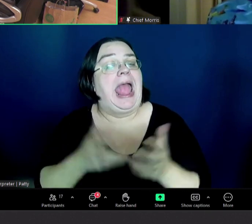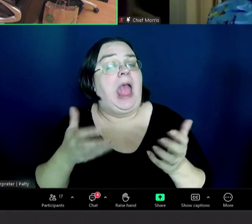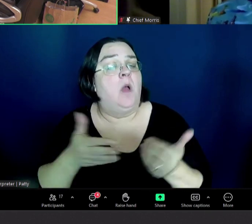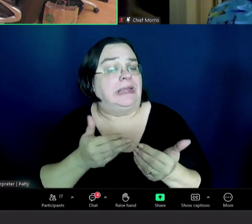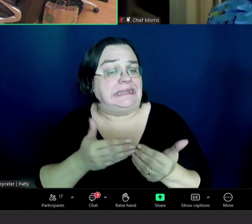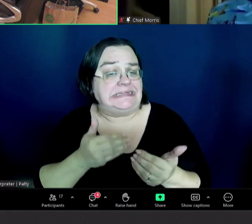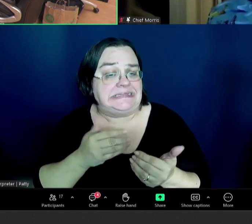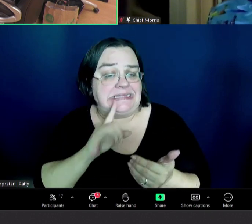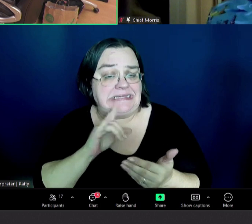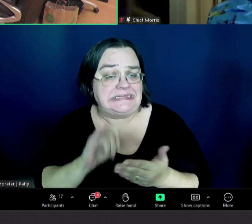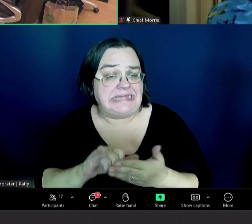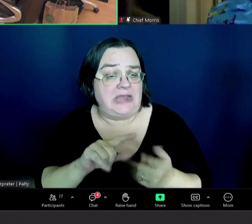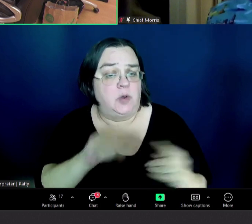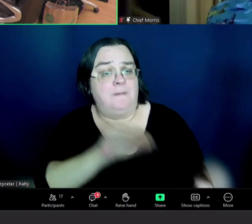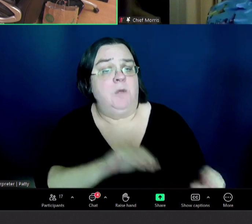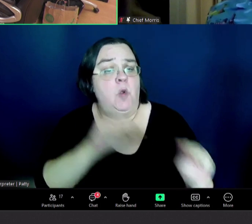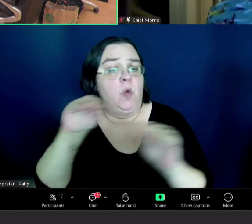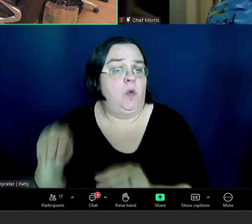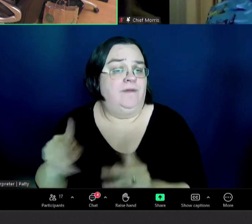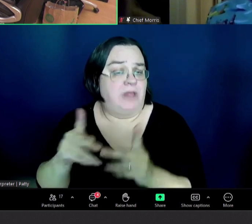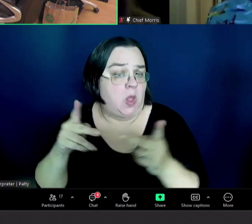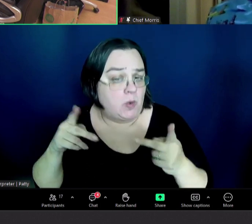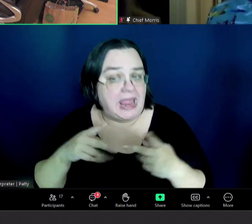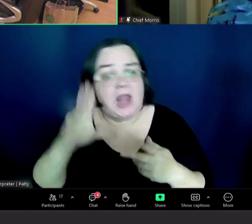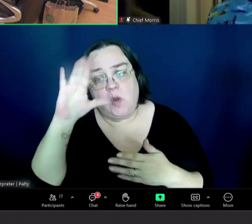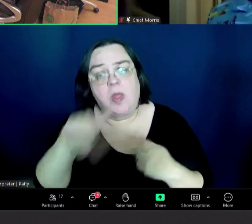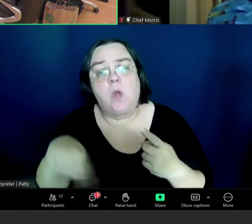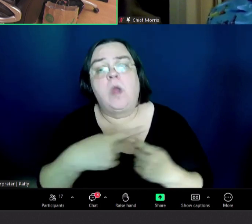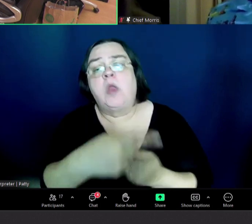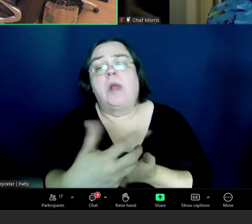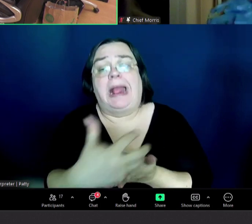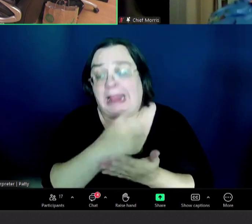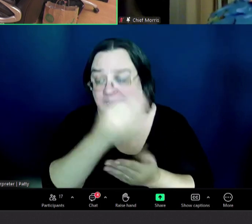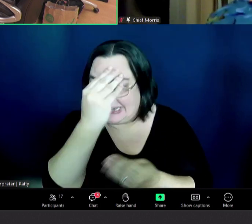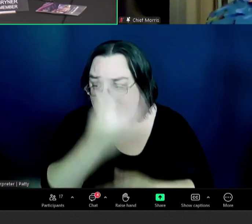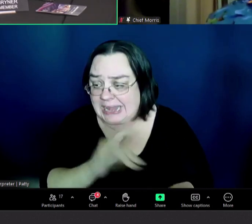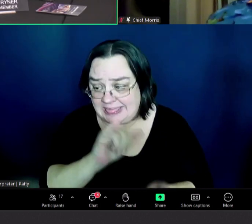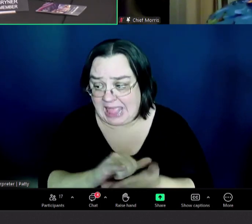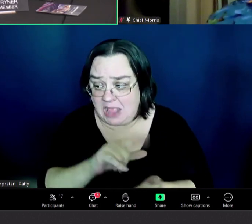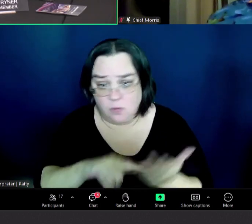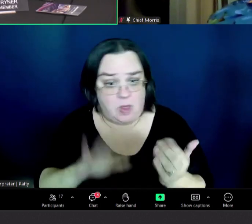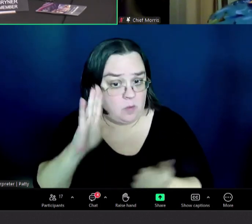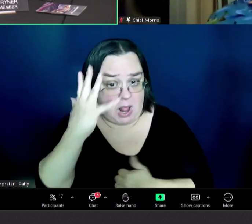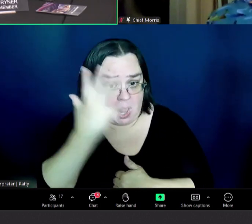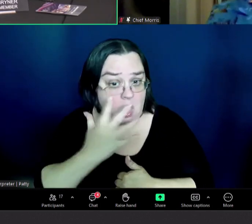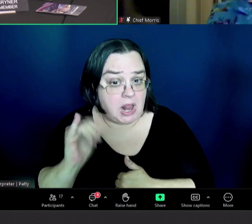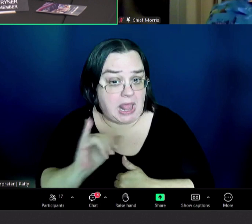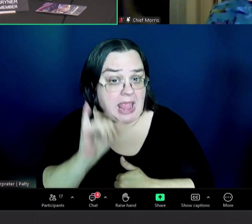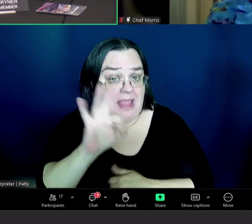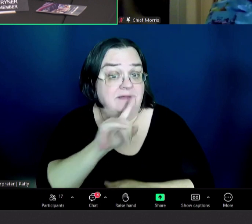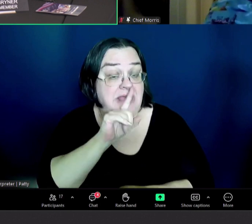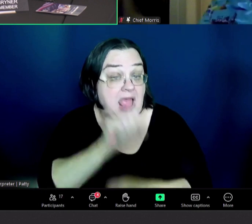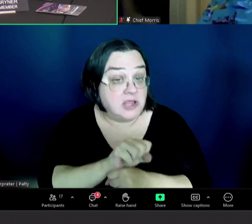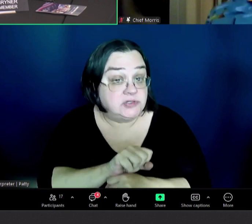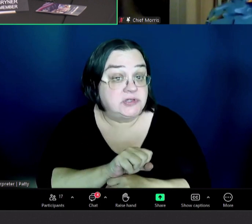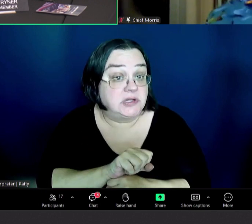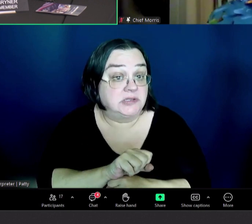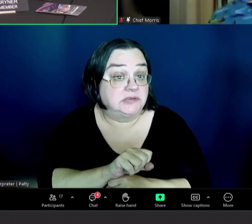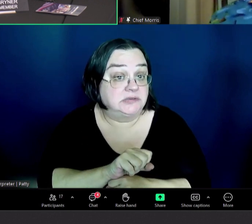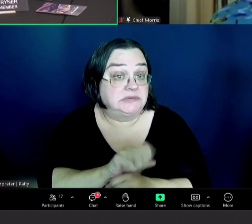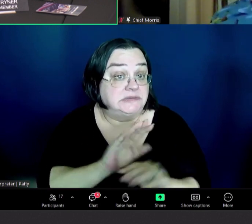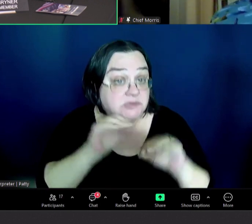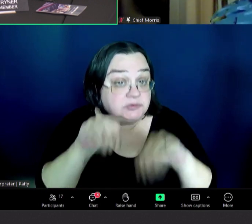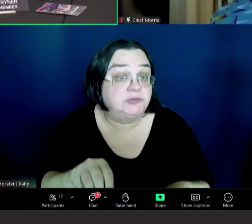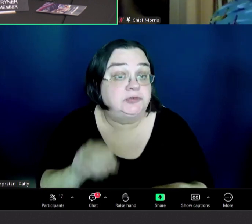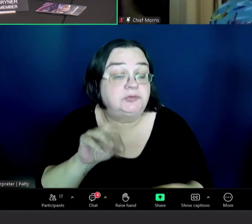know when you guys were just collecting the data, is that what it would look like if we actually, install, or does it